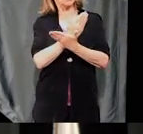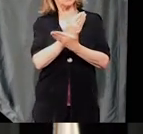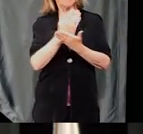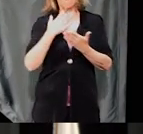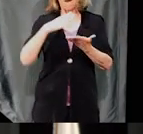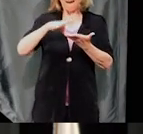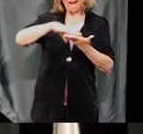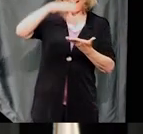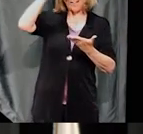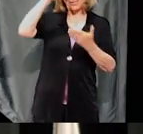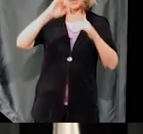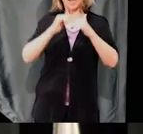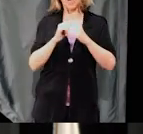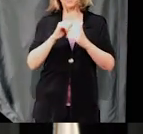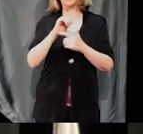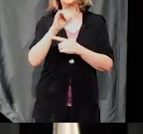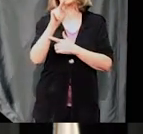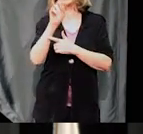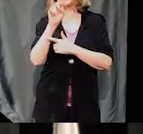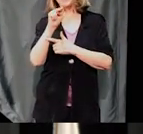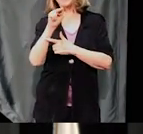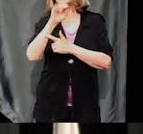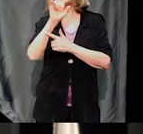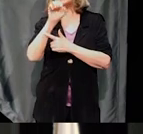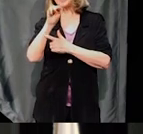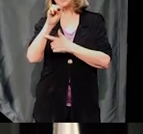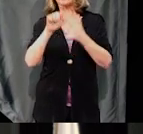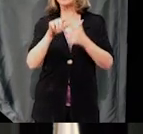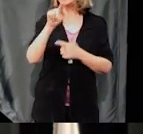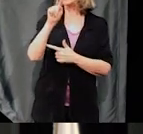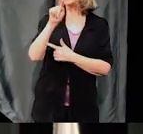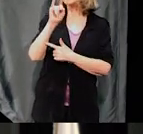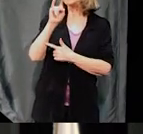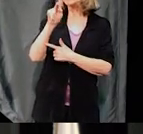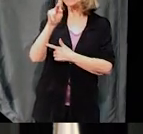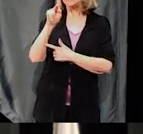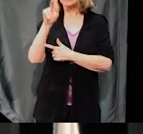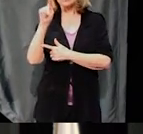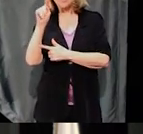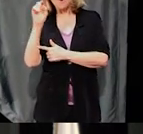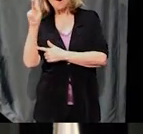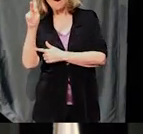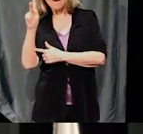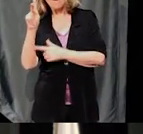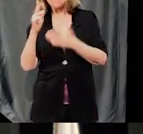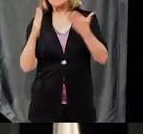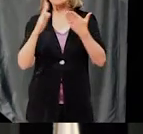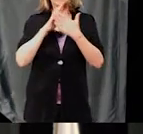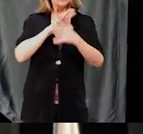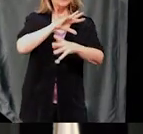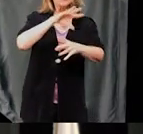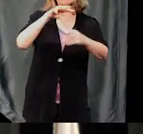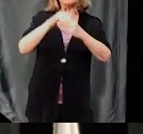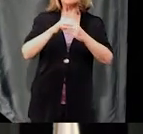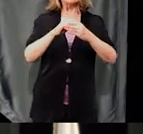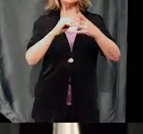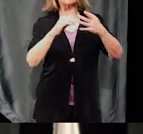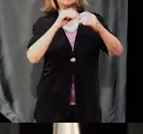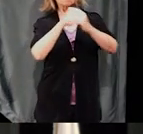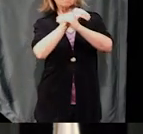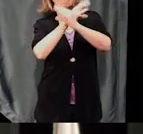Jam and what a TikTok was. Some of you may have created new family traditions by participating in a virtual birthday or a graduation